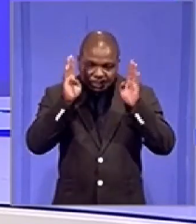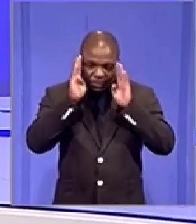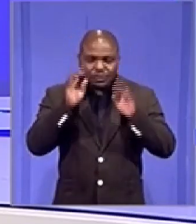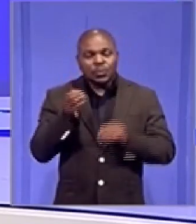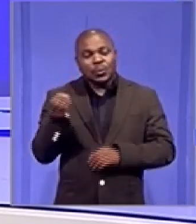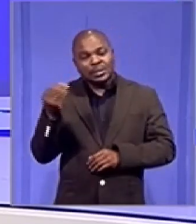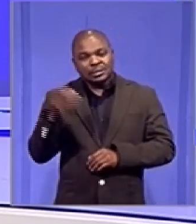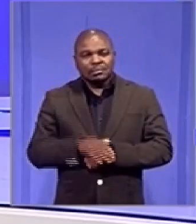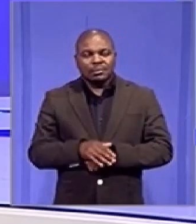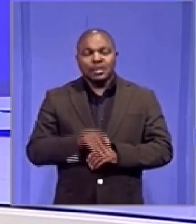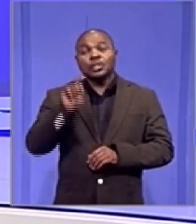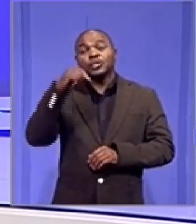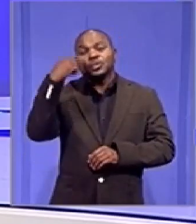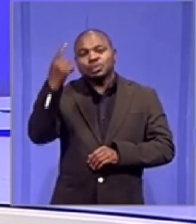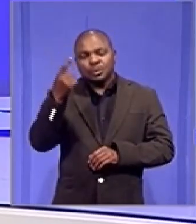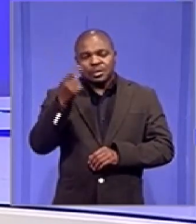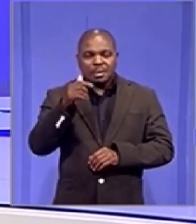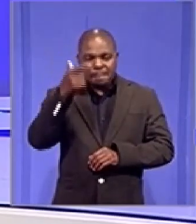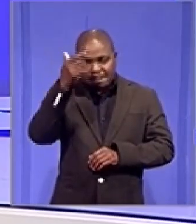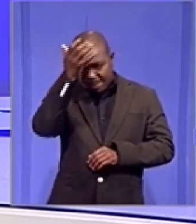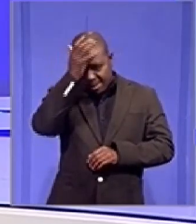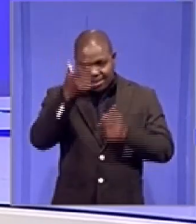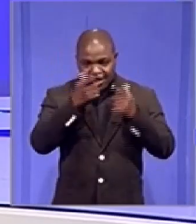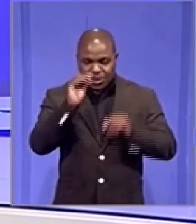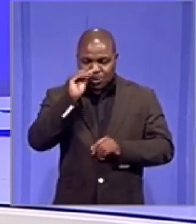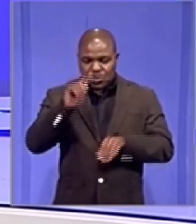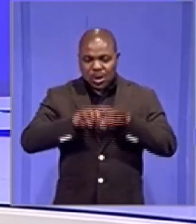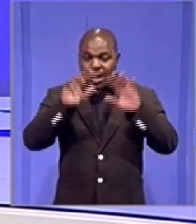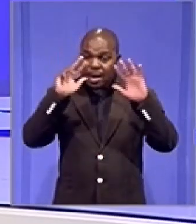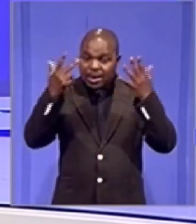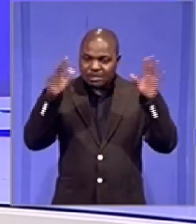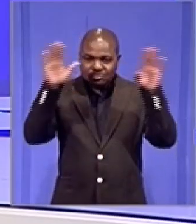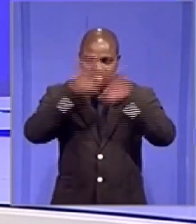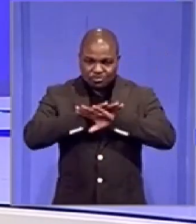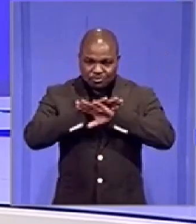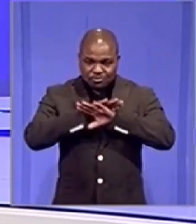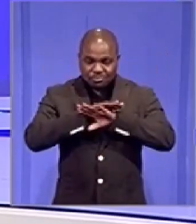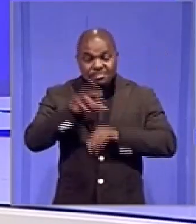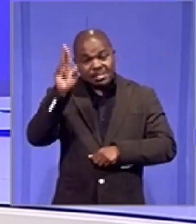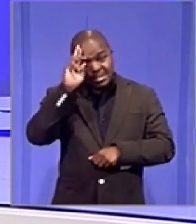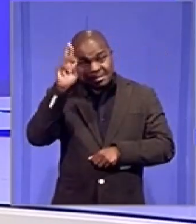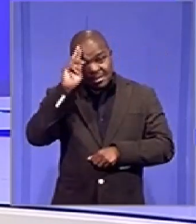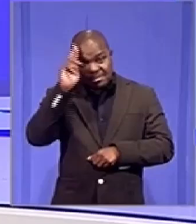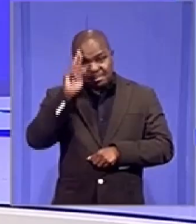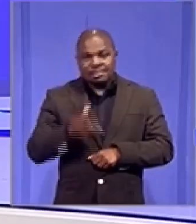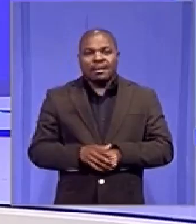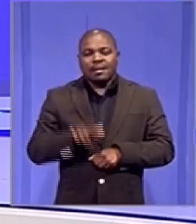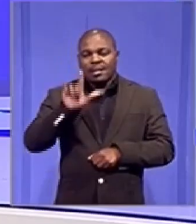latelang ke tsa sepedi ka mose gone fa ka ura borobedi maitsiboa. Gakologelwa gore kanale ya rona ya